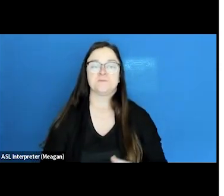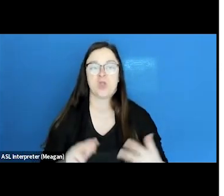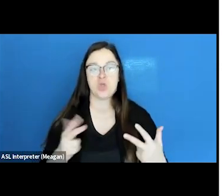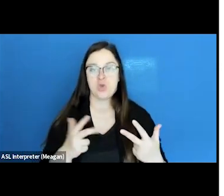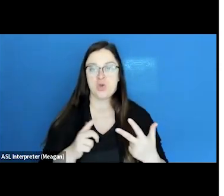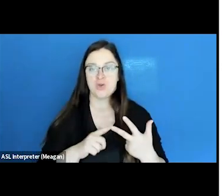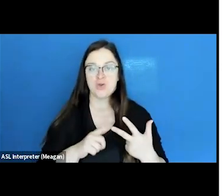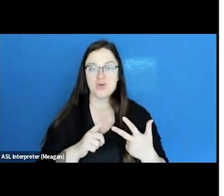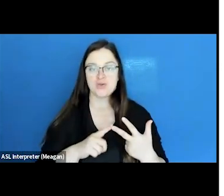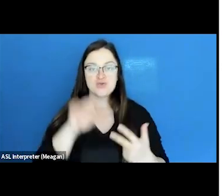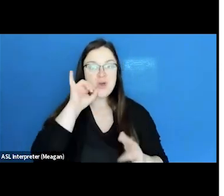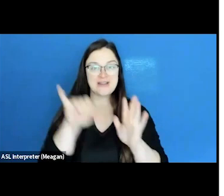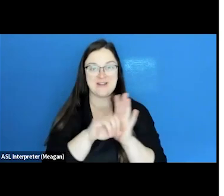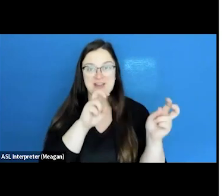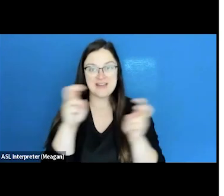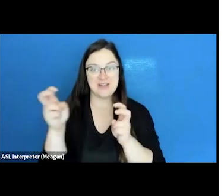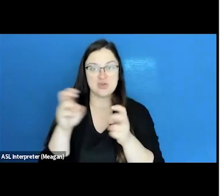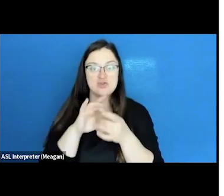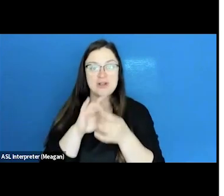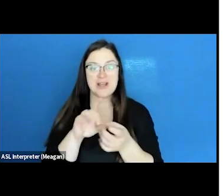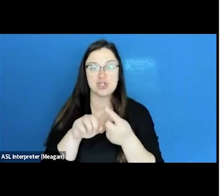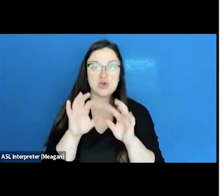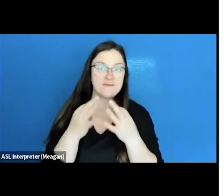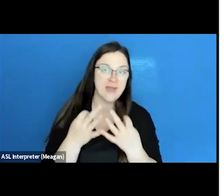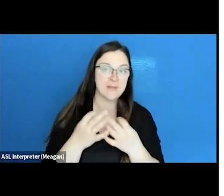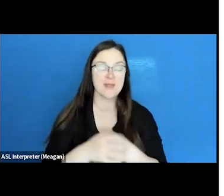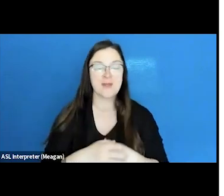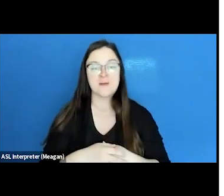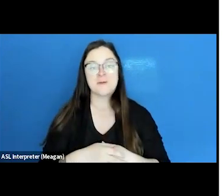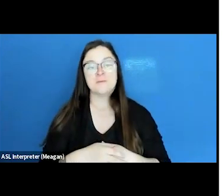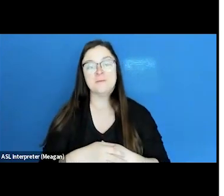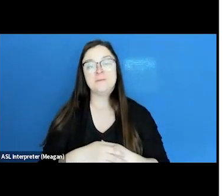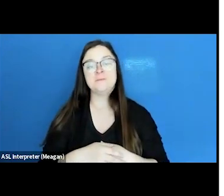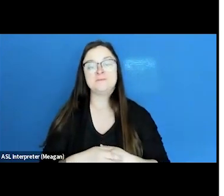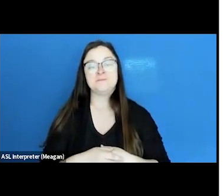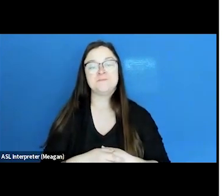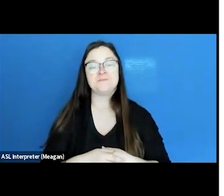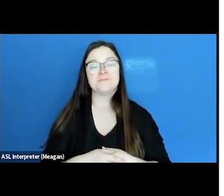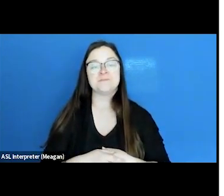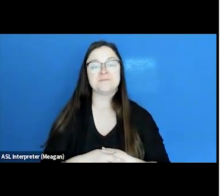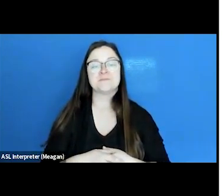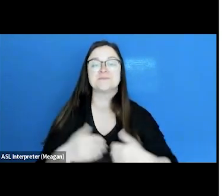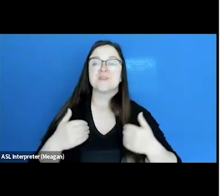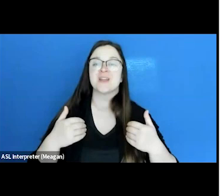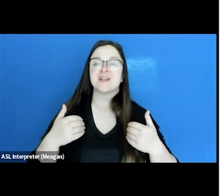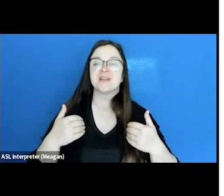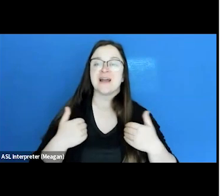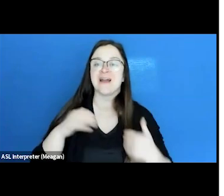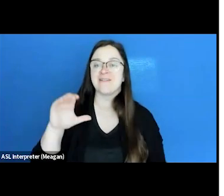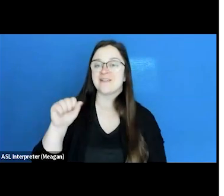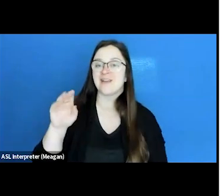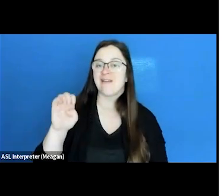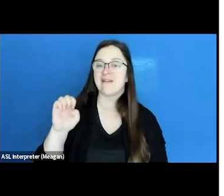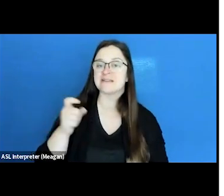the issues as they relate to family and everything else, frankly, is to have case managers conduct